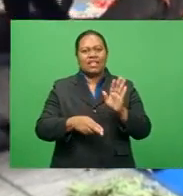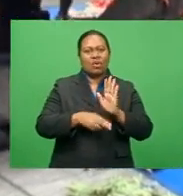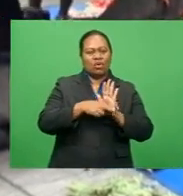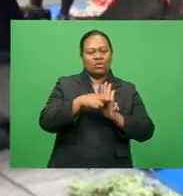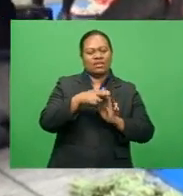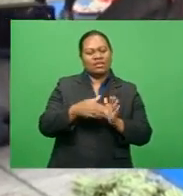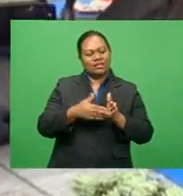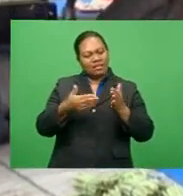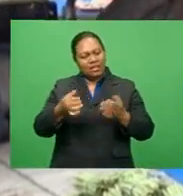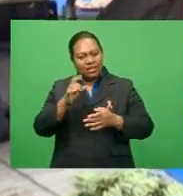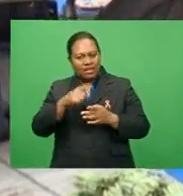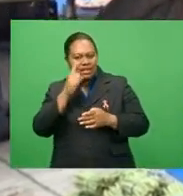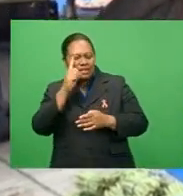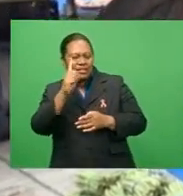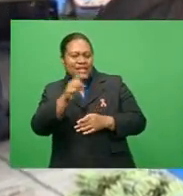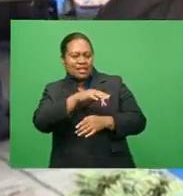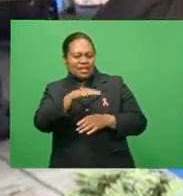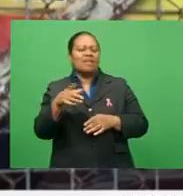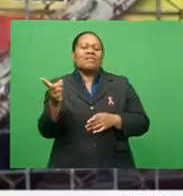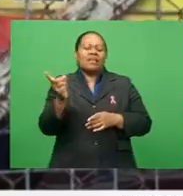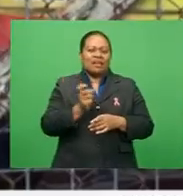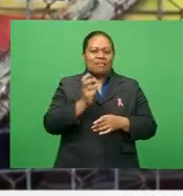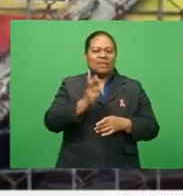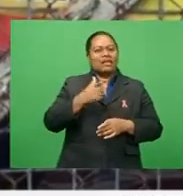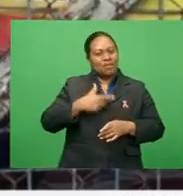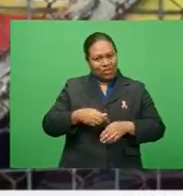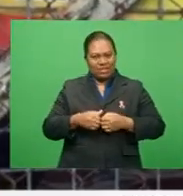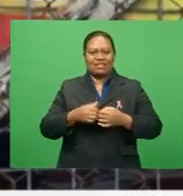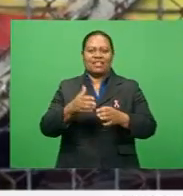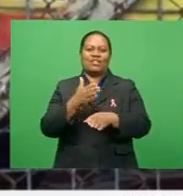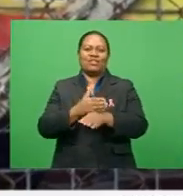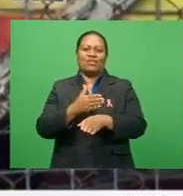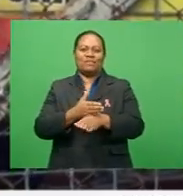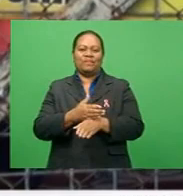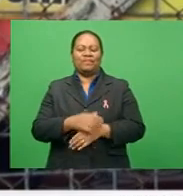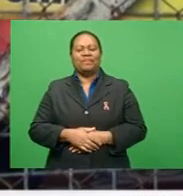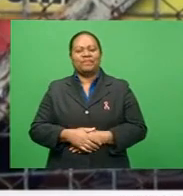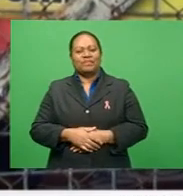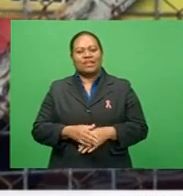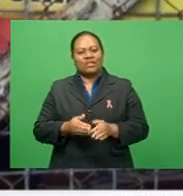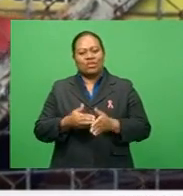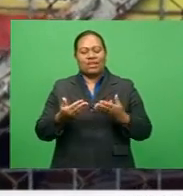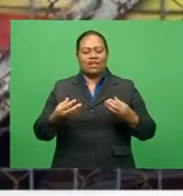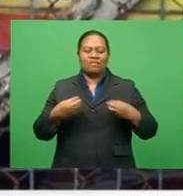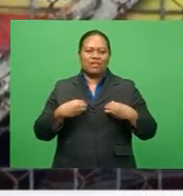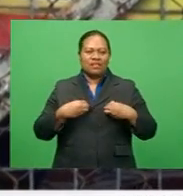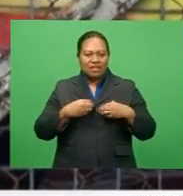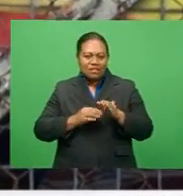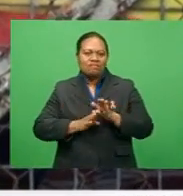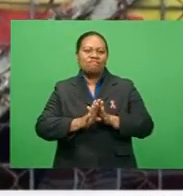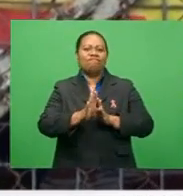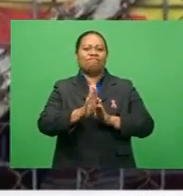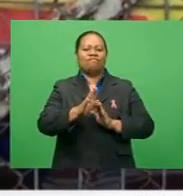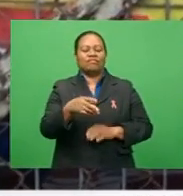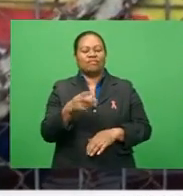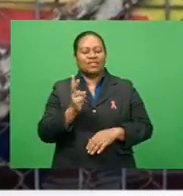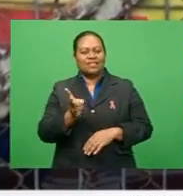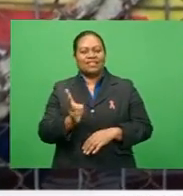and we can see they're coming to buy these products every day, and business is picking up again.